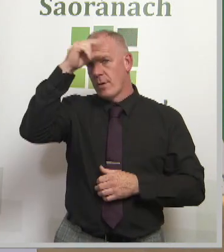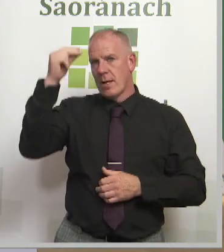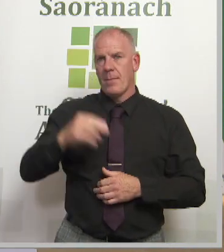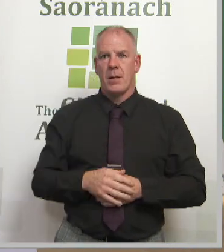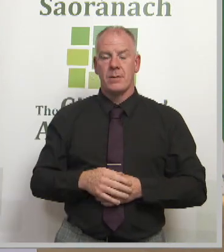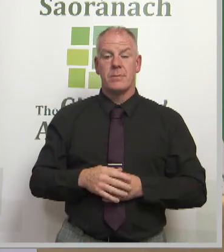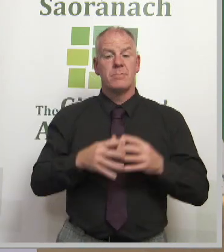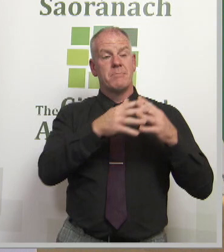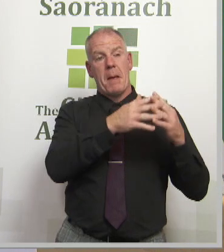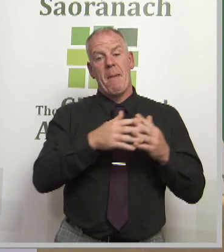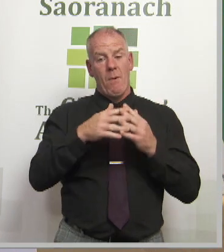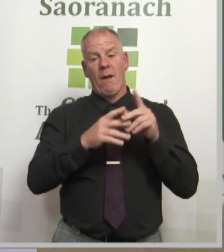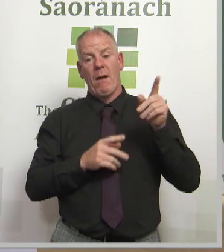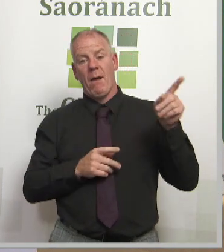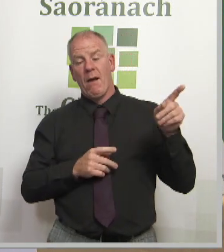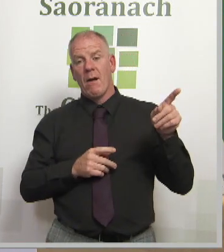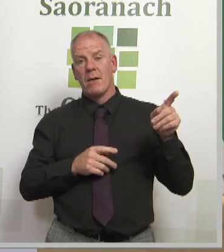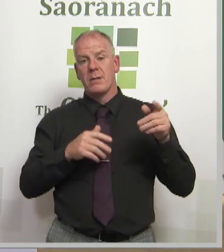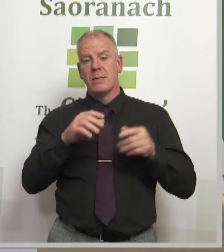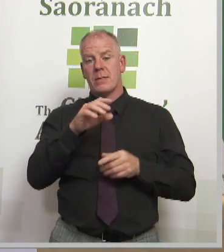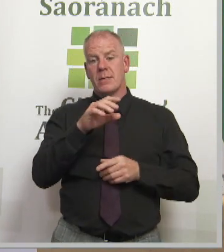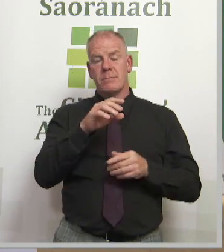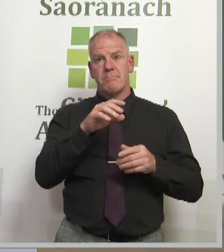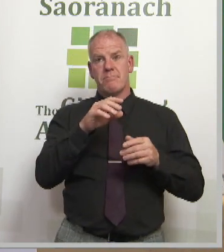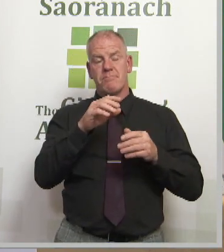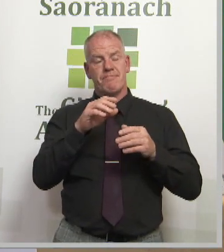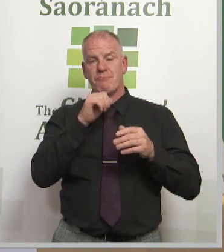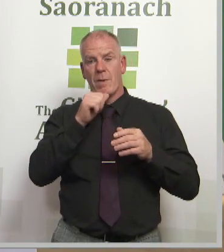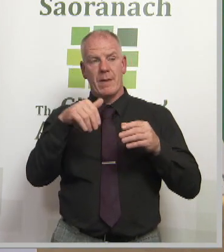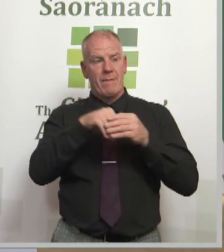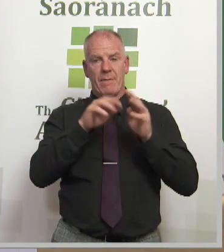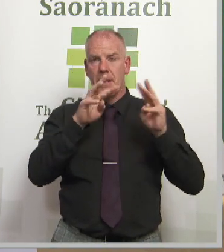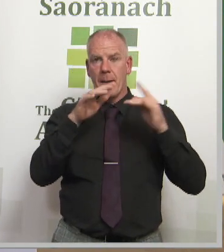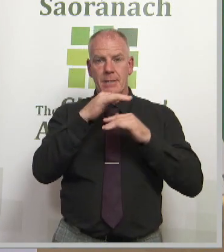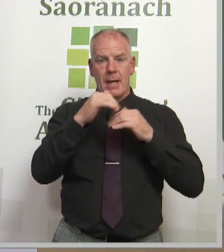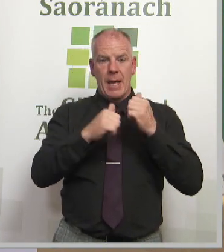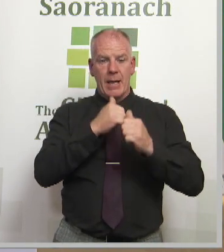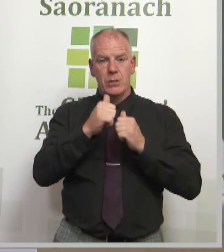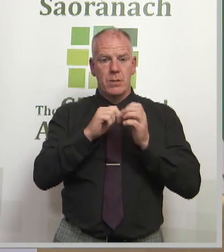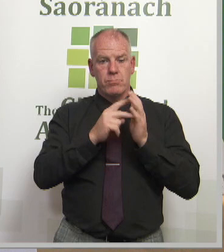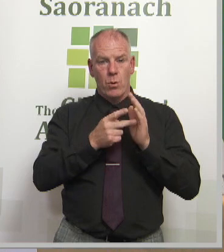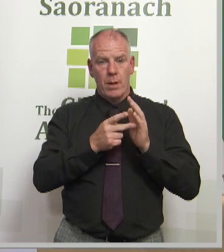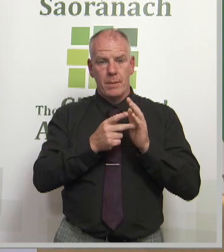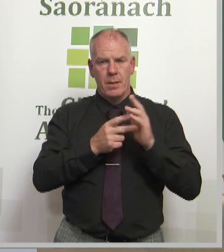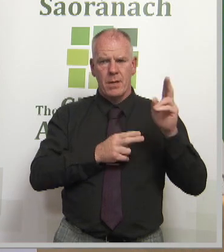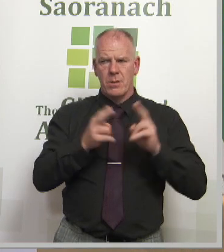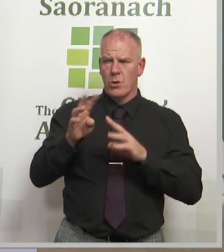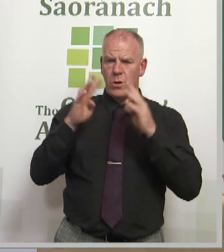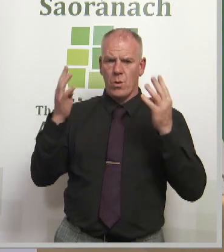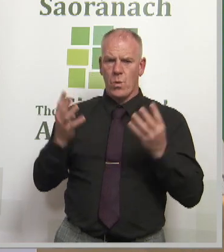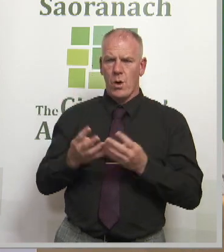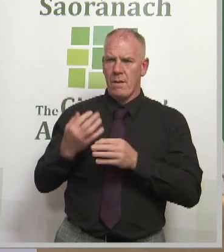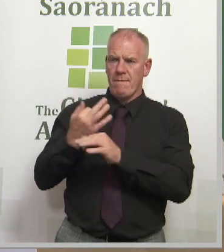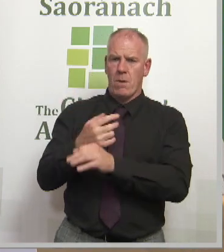United States may be out of the Kyoto or the climate action program, should the rest of the world sort of